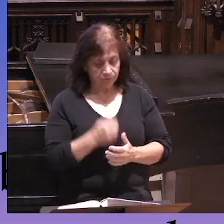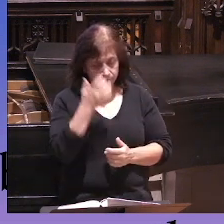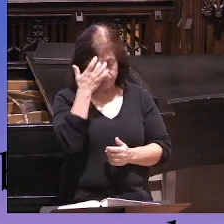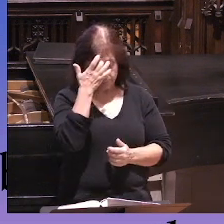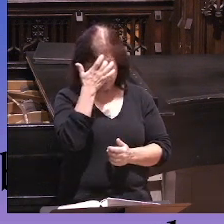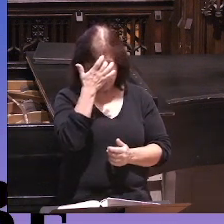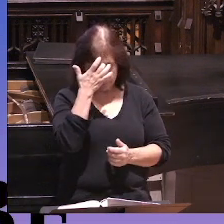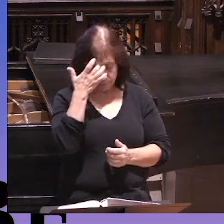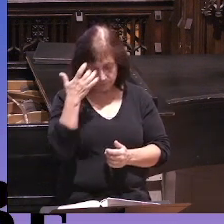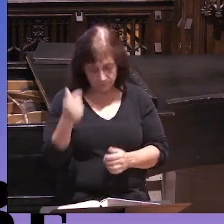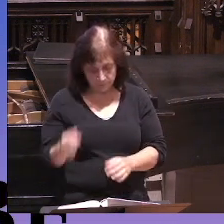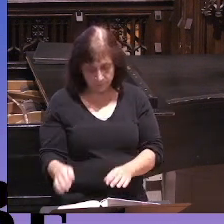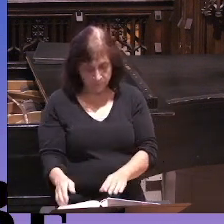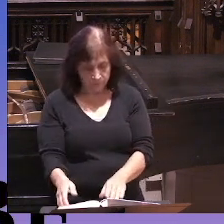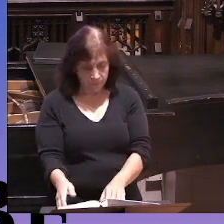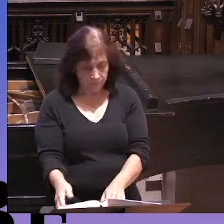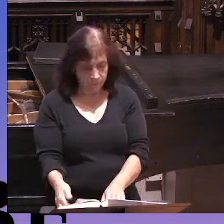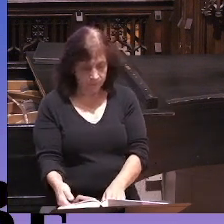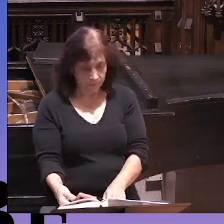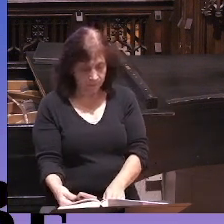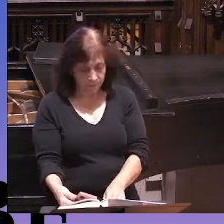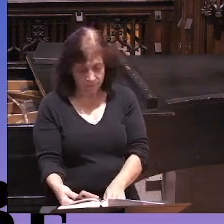Amen.